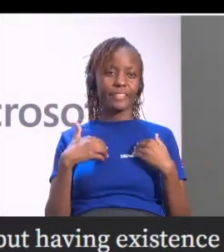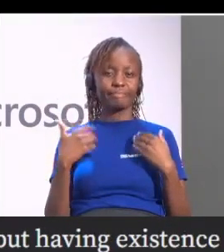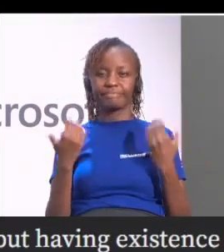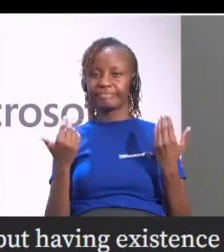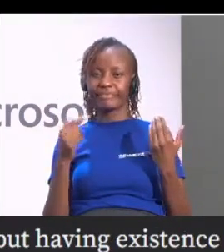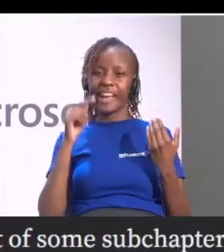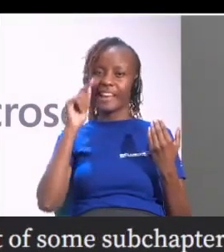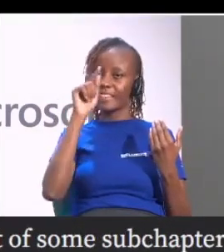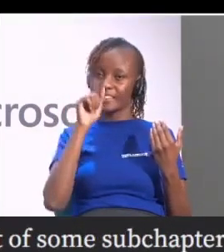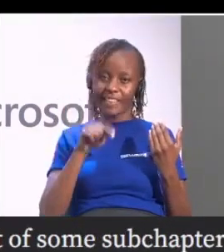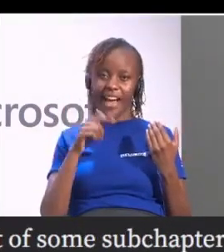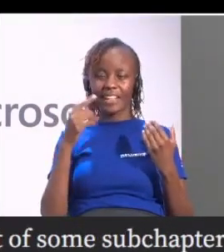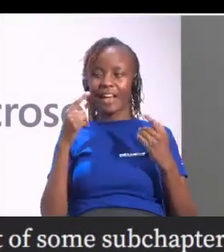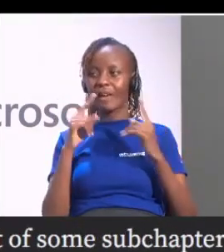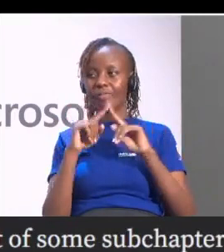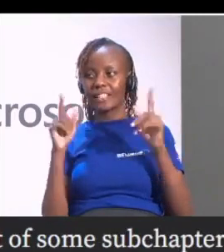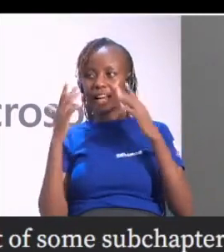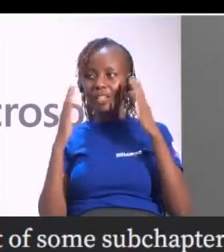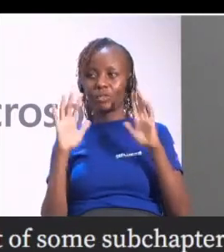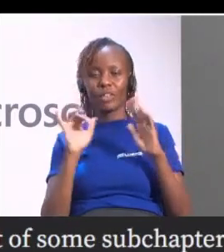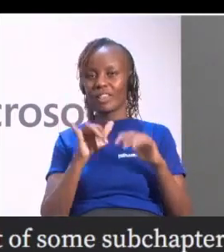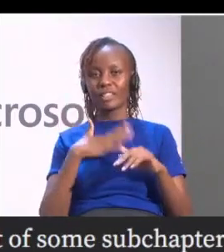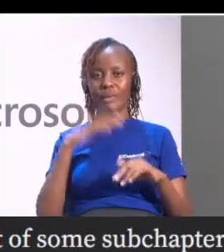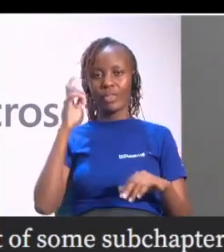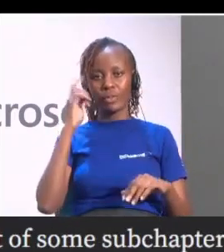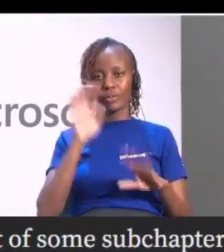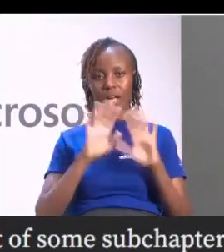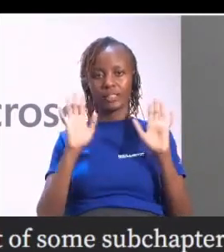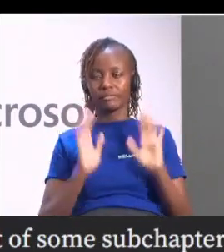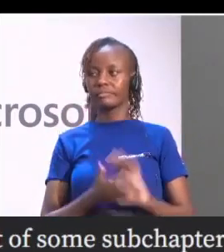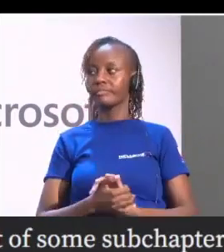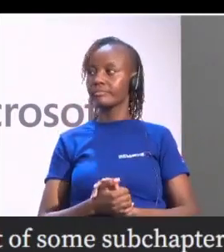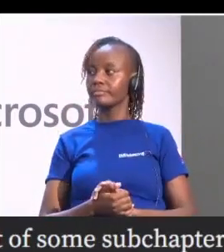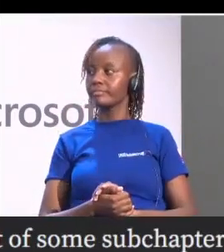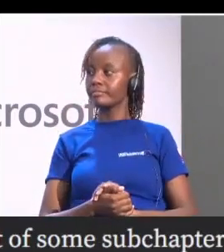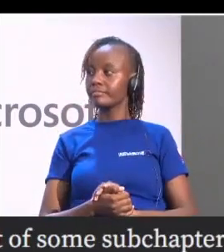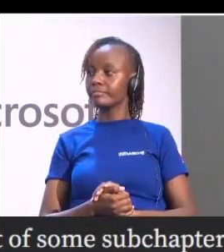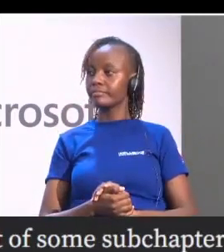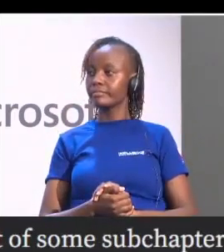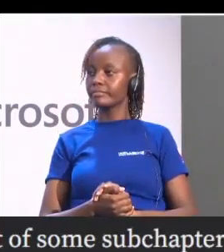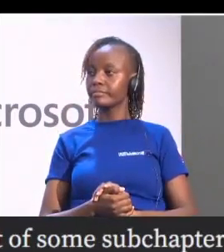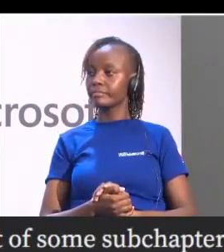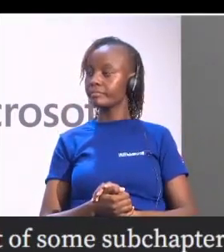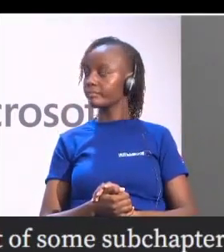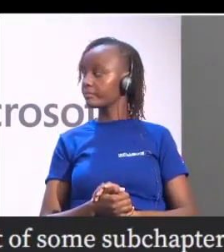then share? I don't know, but it's something worth the thought. Yeah. So, if I can just